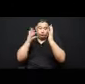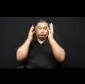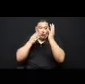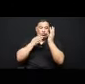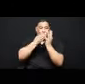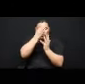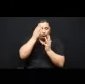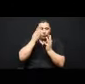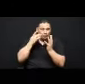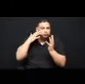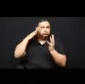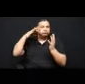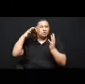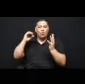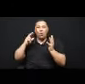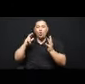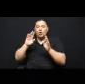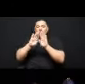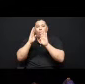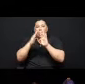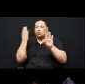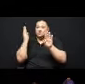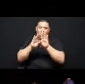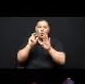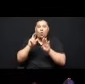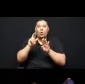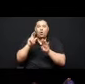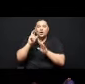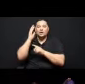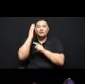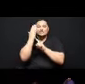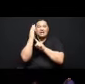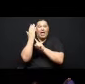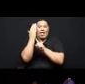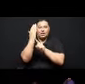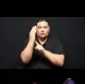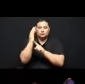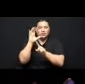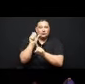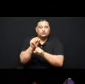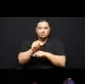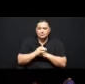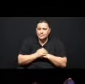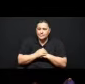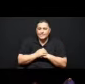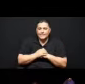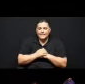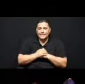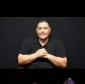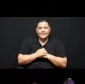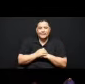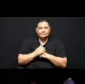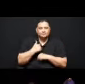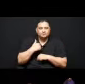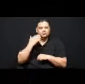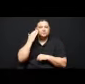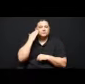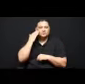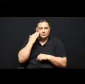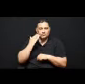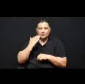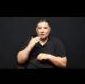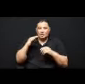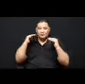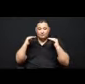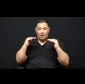sail to catch. I know all too intimately the composition of barren landscapes, but somehow